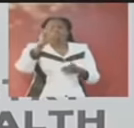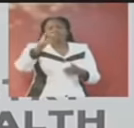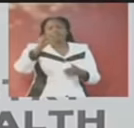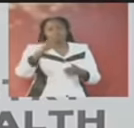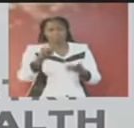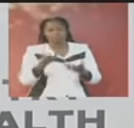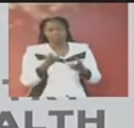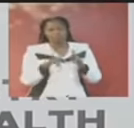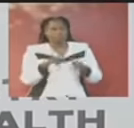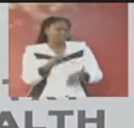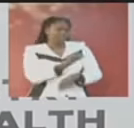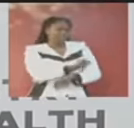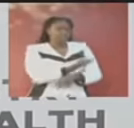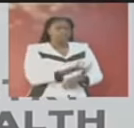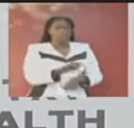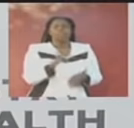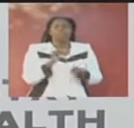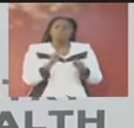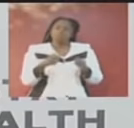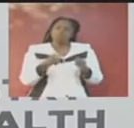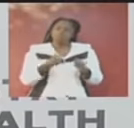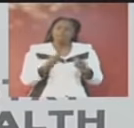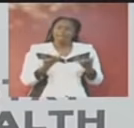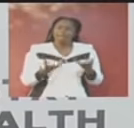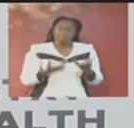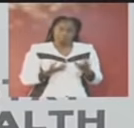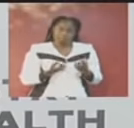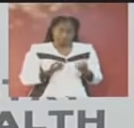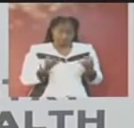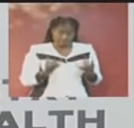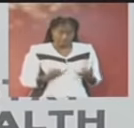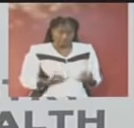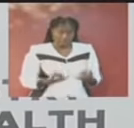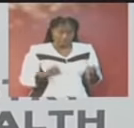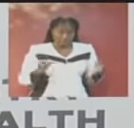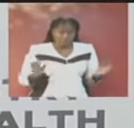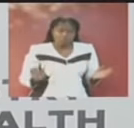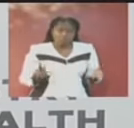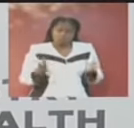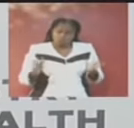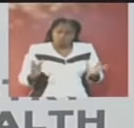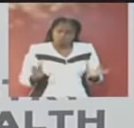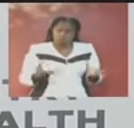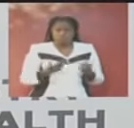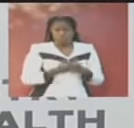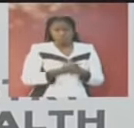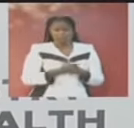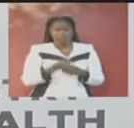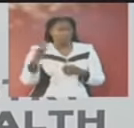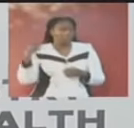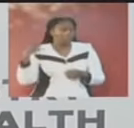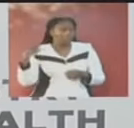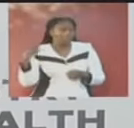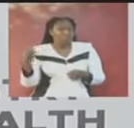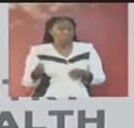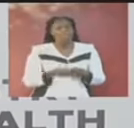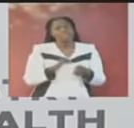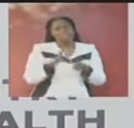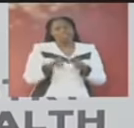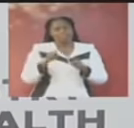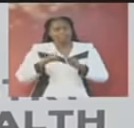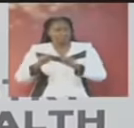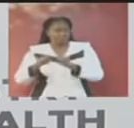like to urge members of the population, as well as employers, members of chambers and civil society